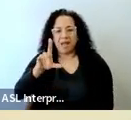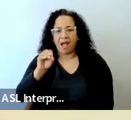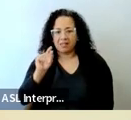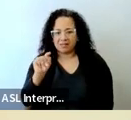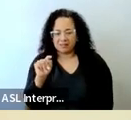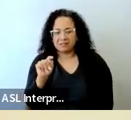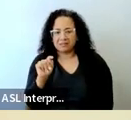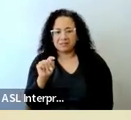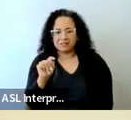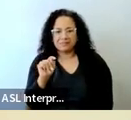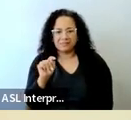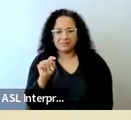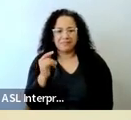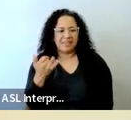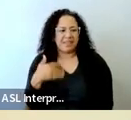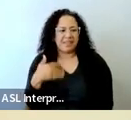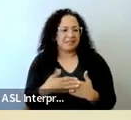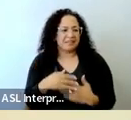slide.